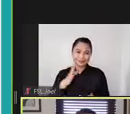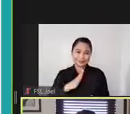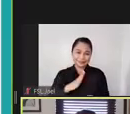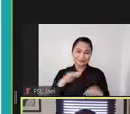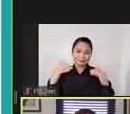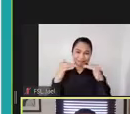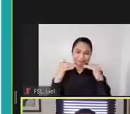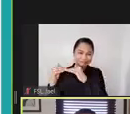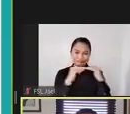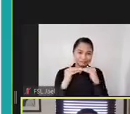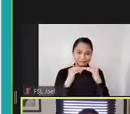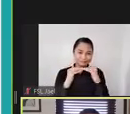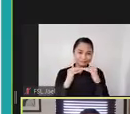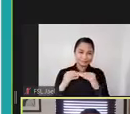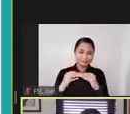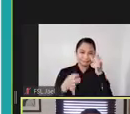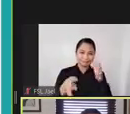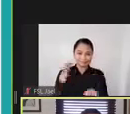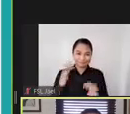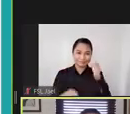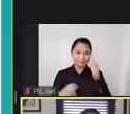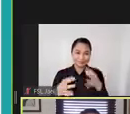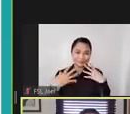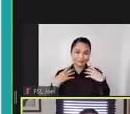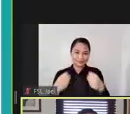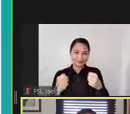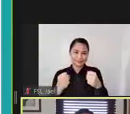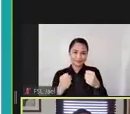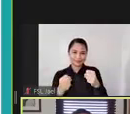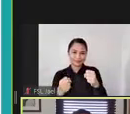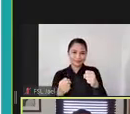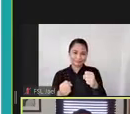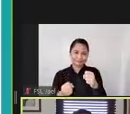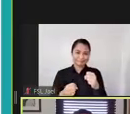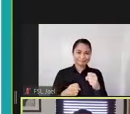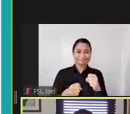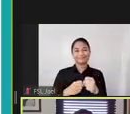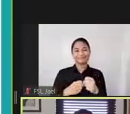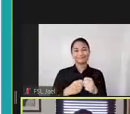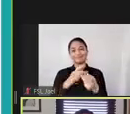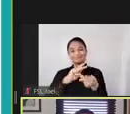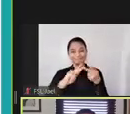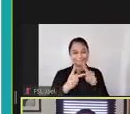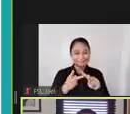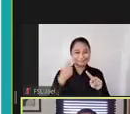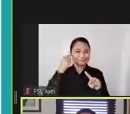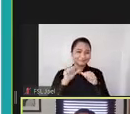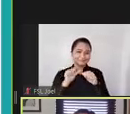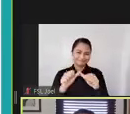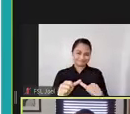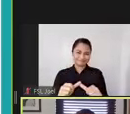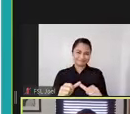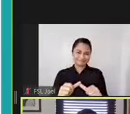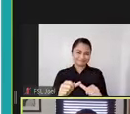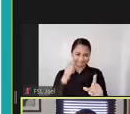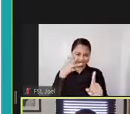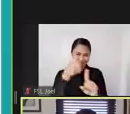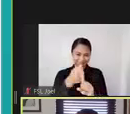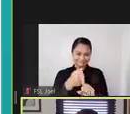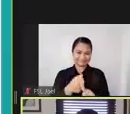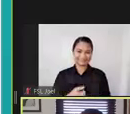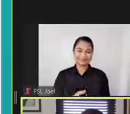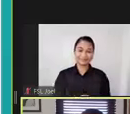sustainability. So all of this are examples of why sport is something that